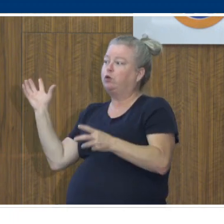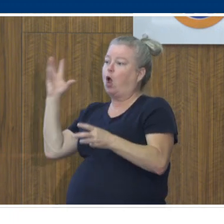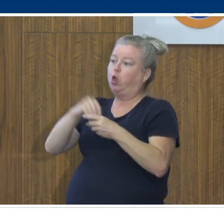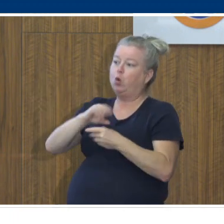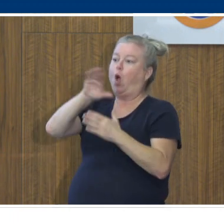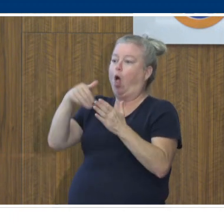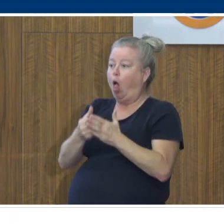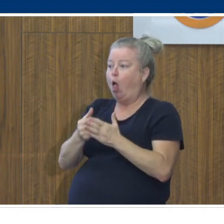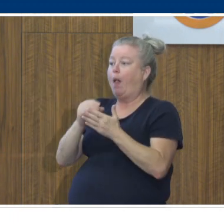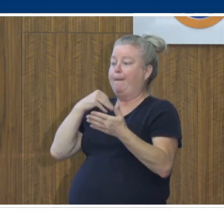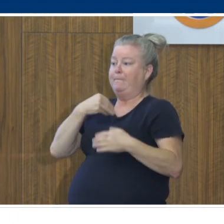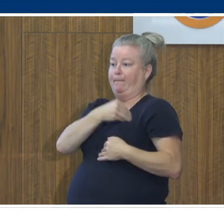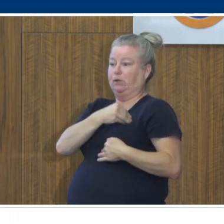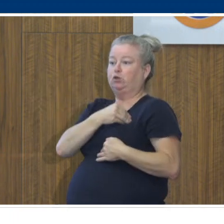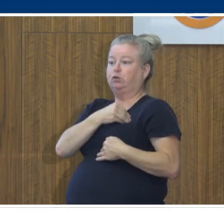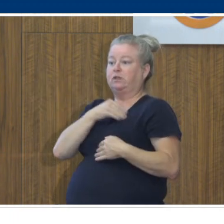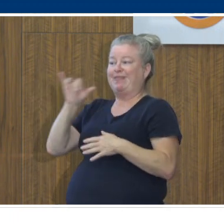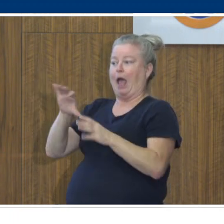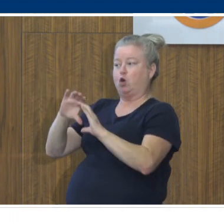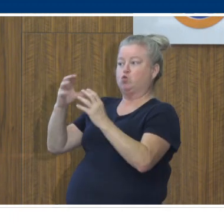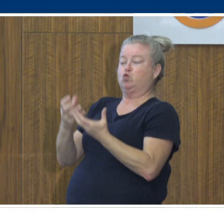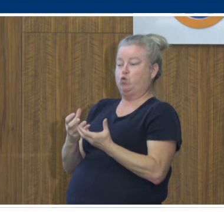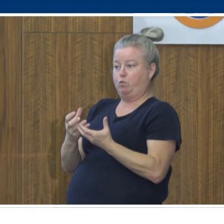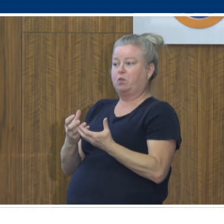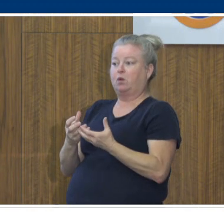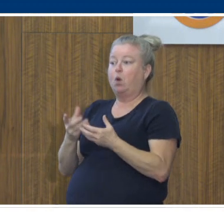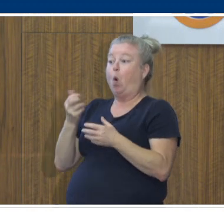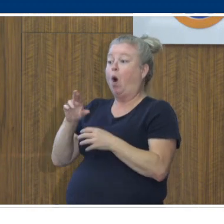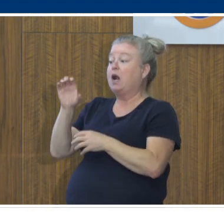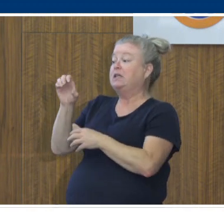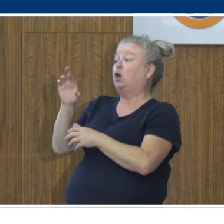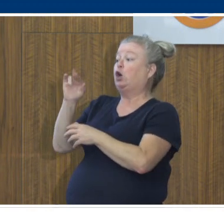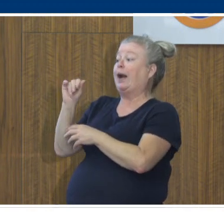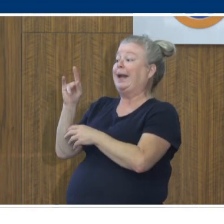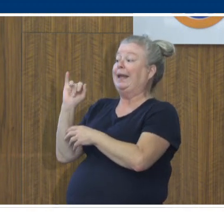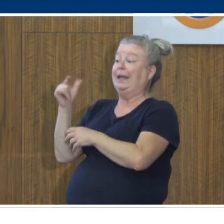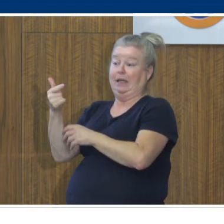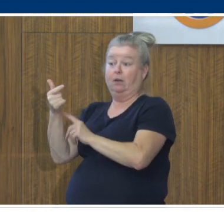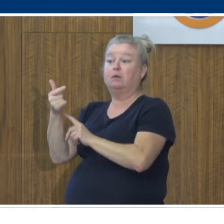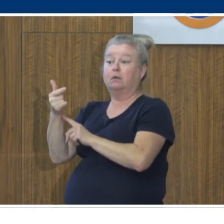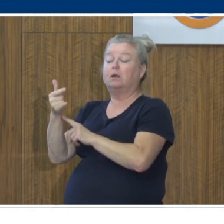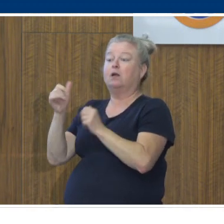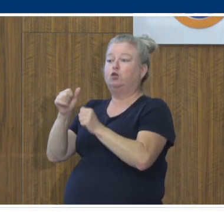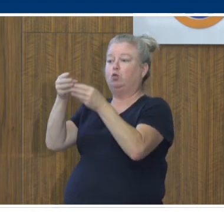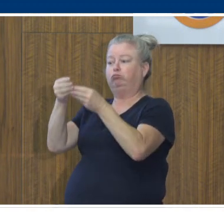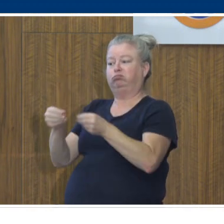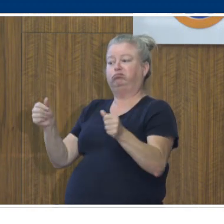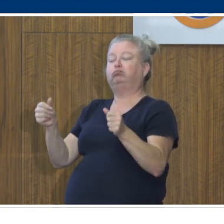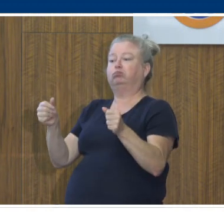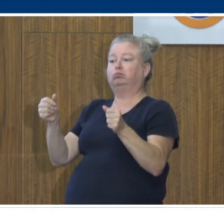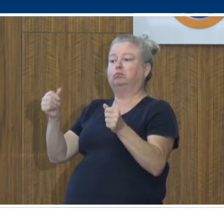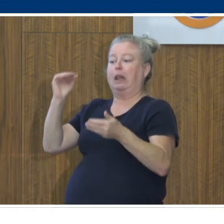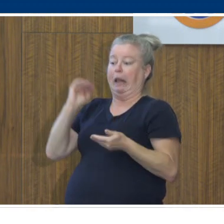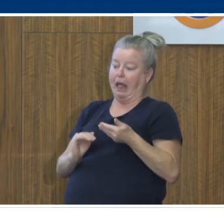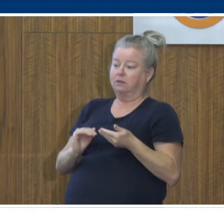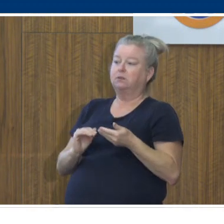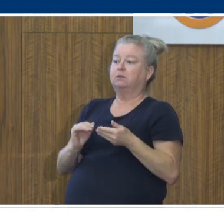or cracking, where districts are drawn in a way to dilute and